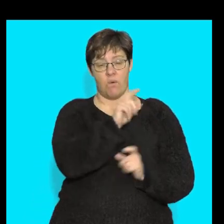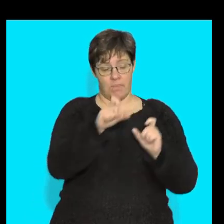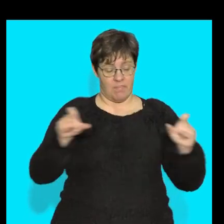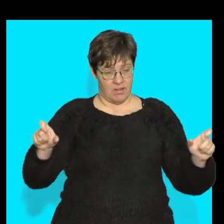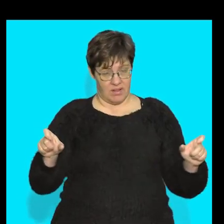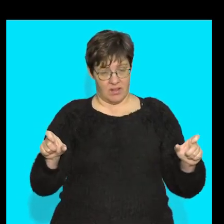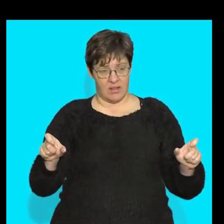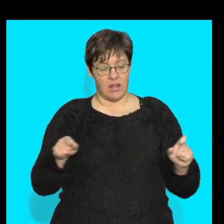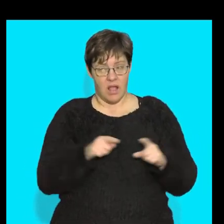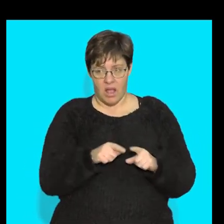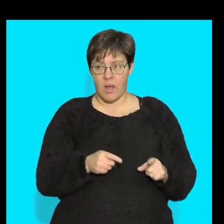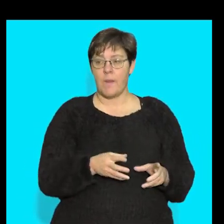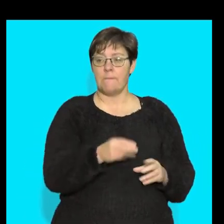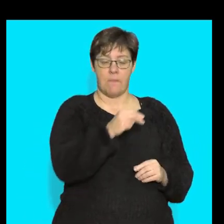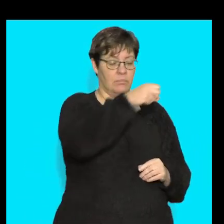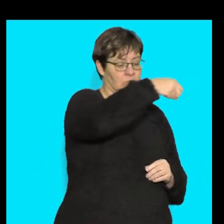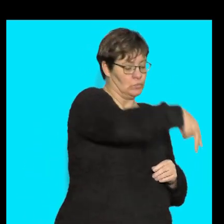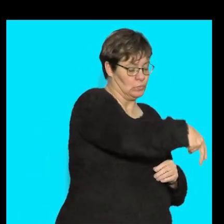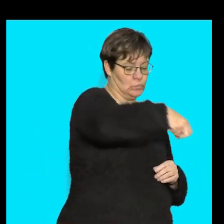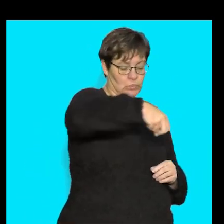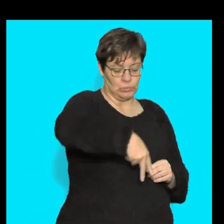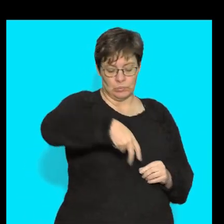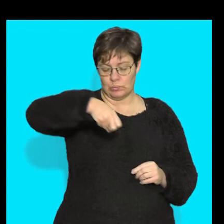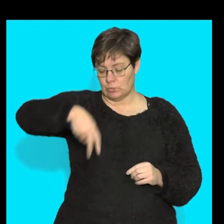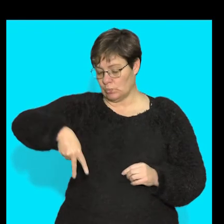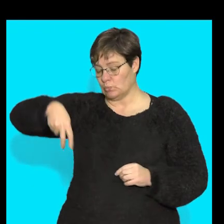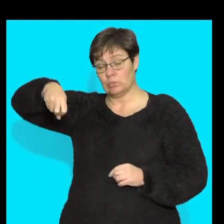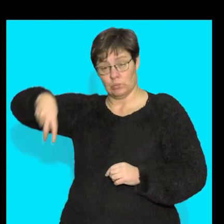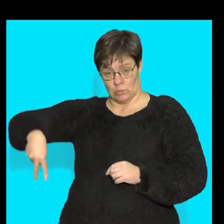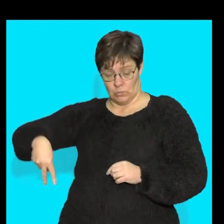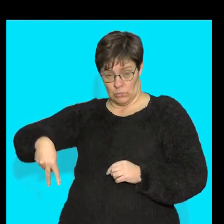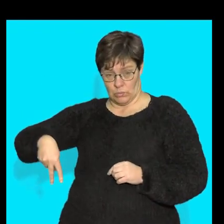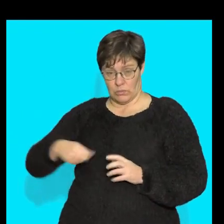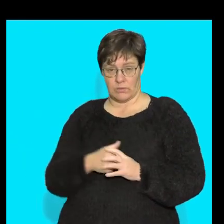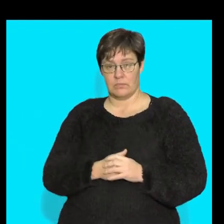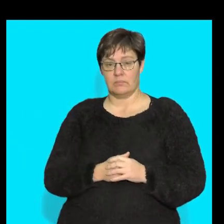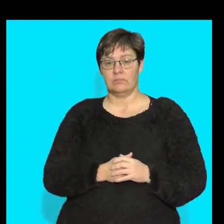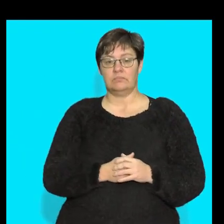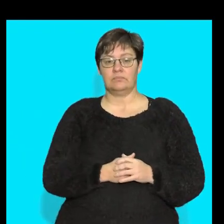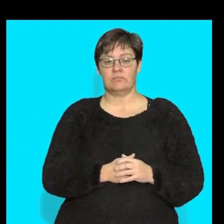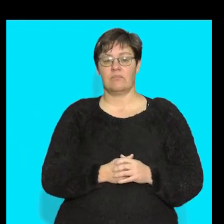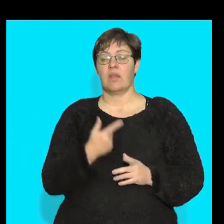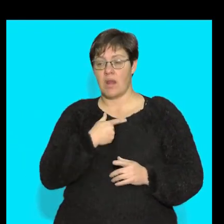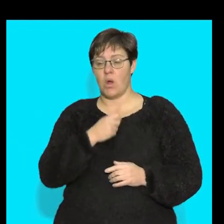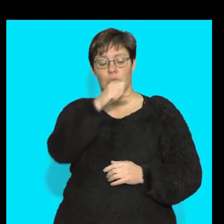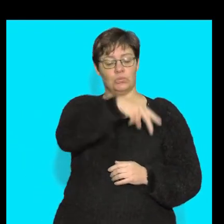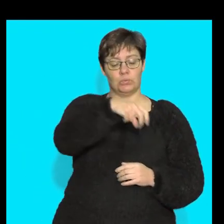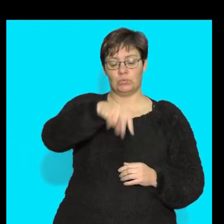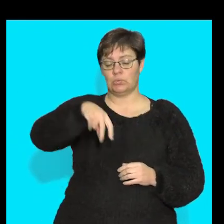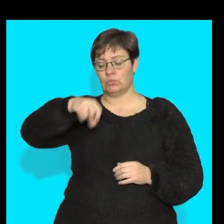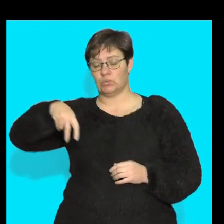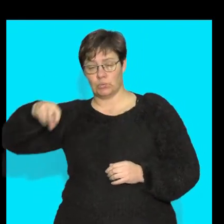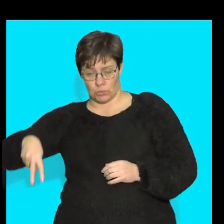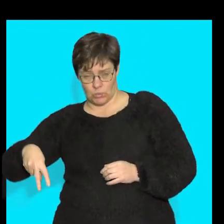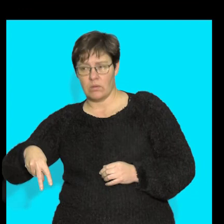of them recruits 2 people, because remember, it's all about recruiting 2 people. So now they recruit 2 people, they recruit 2